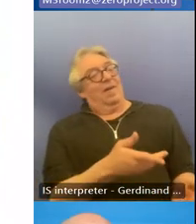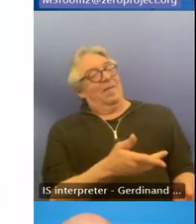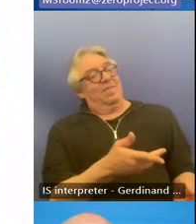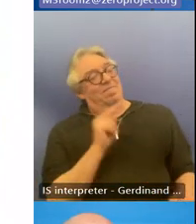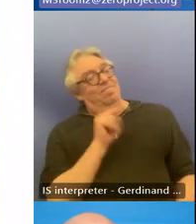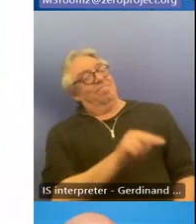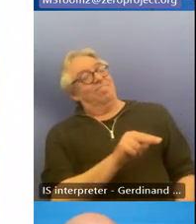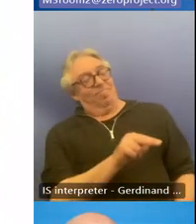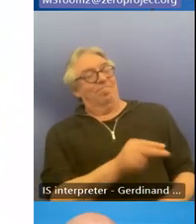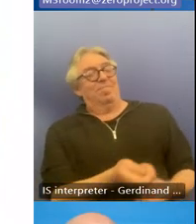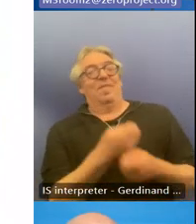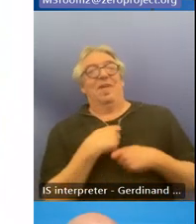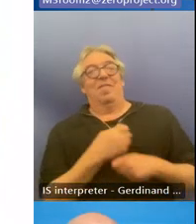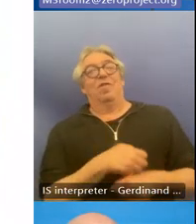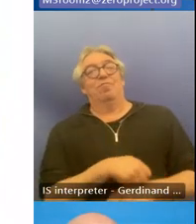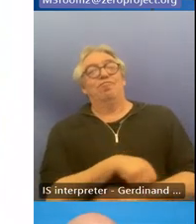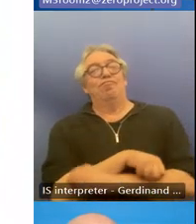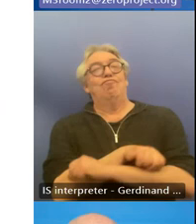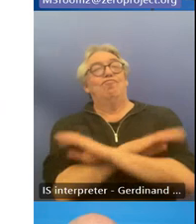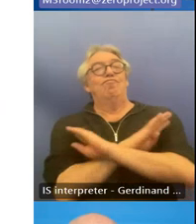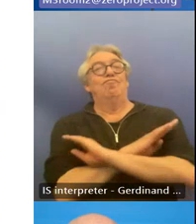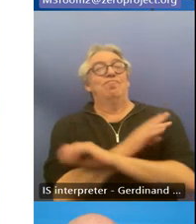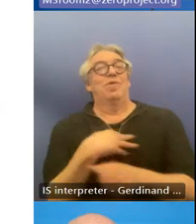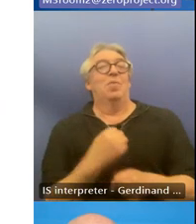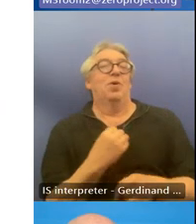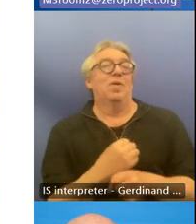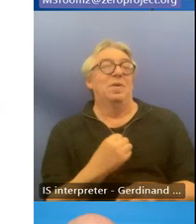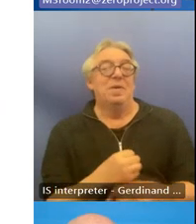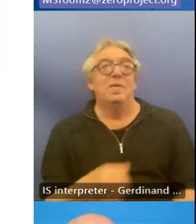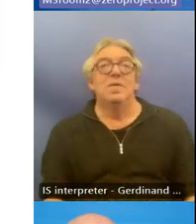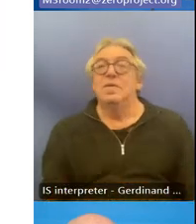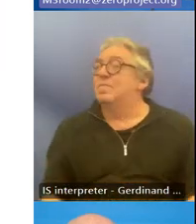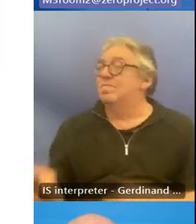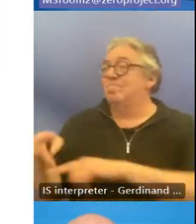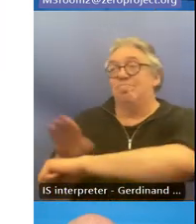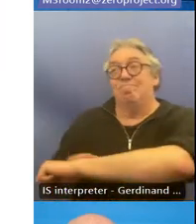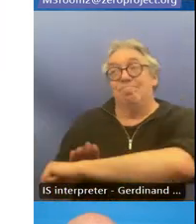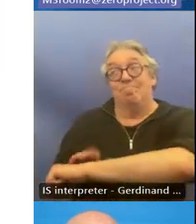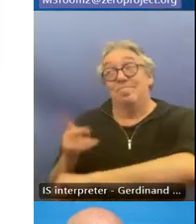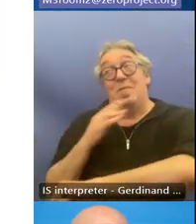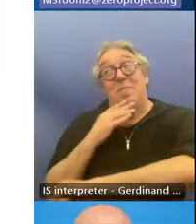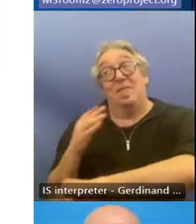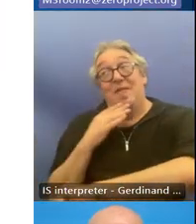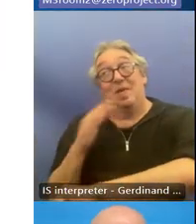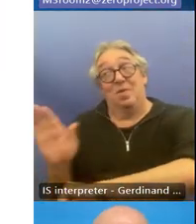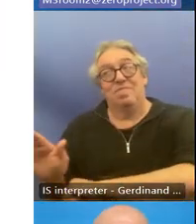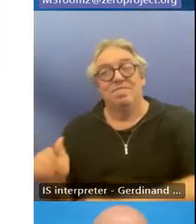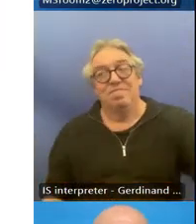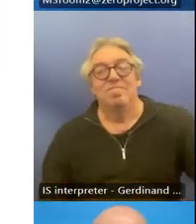this young lady experiences in Armenia. Thank you, Susanna. Thank you so much.